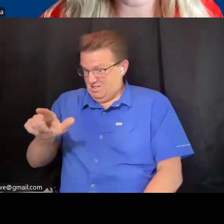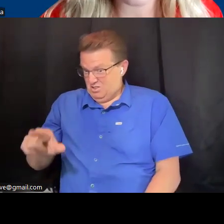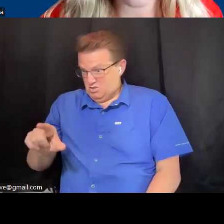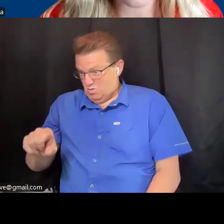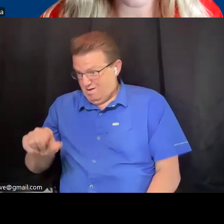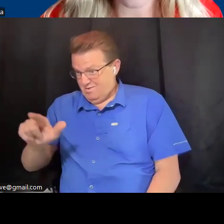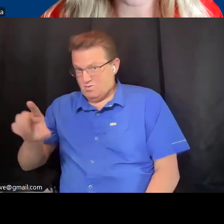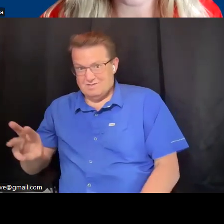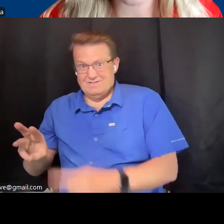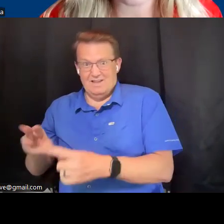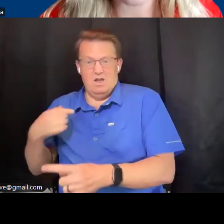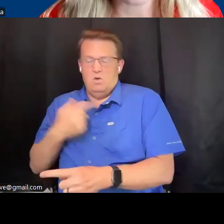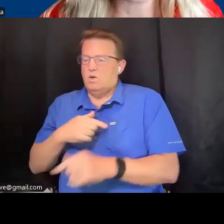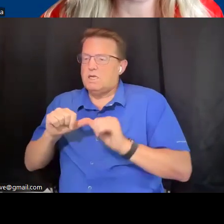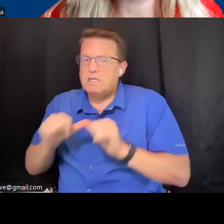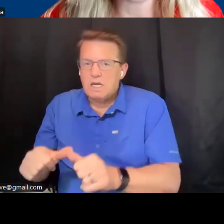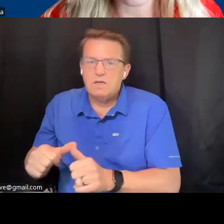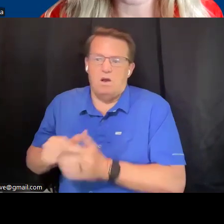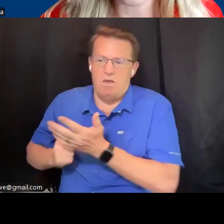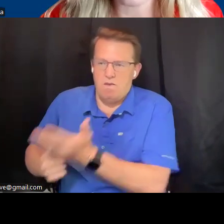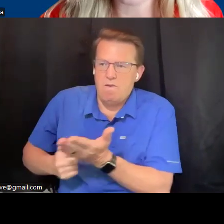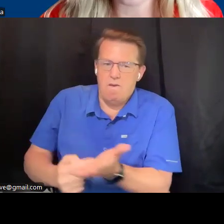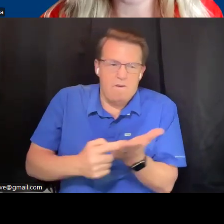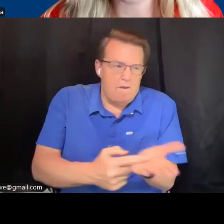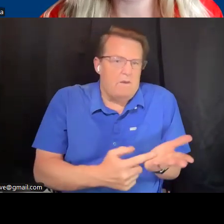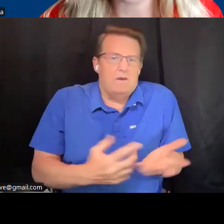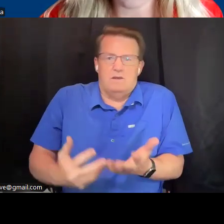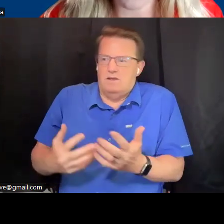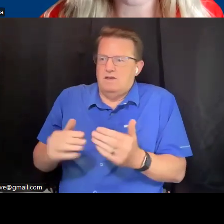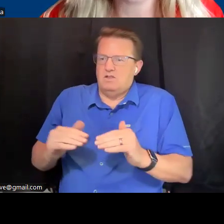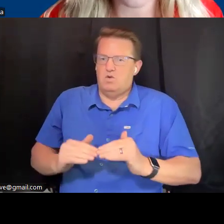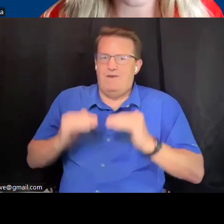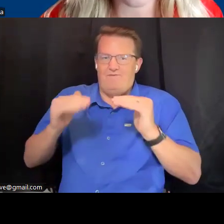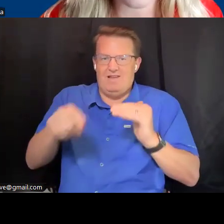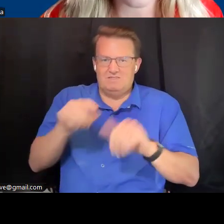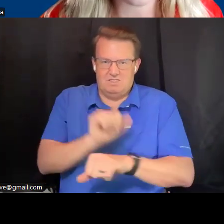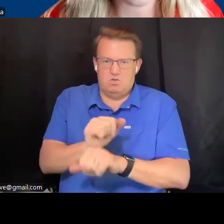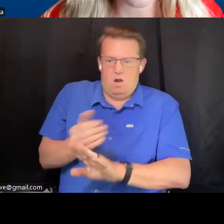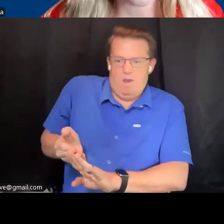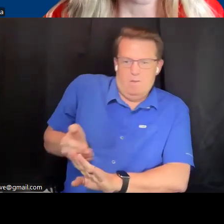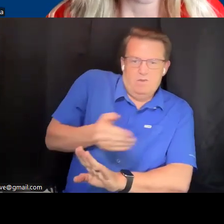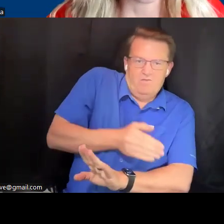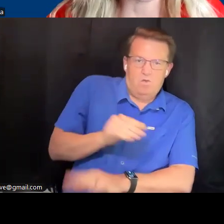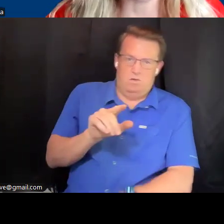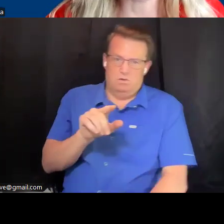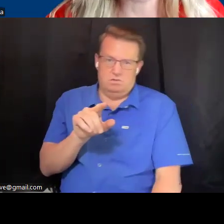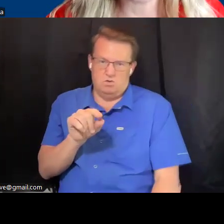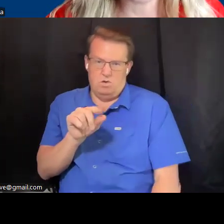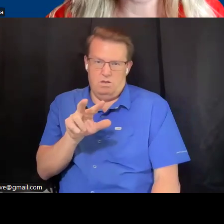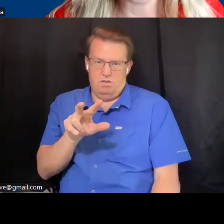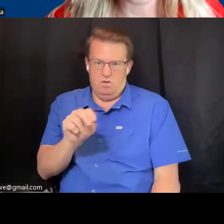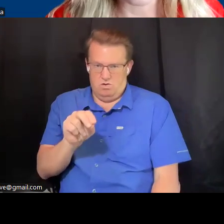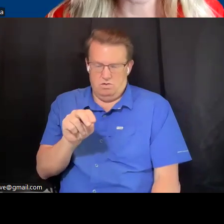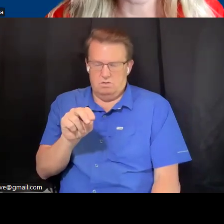and continuing the conversation to advance this work before 2030. We're continuing